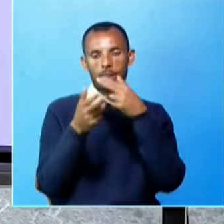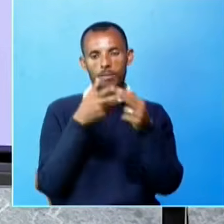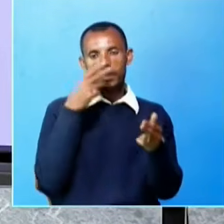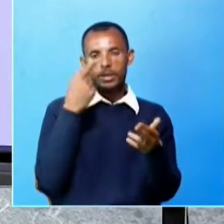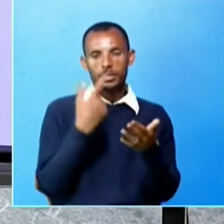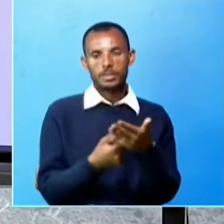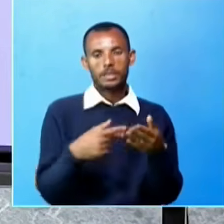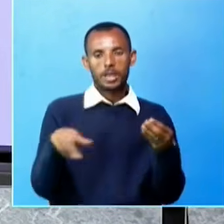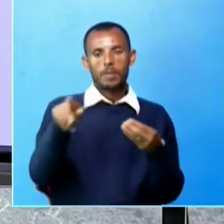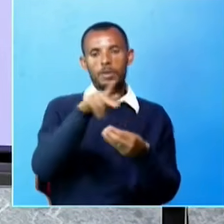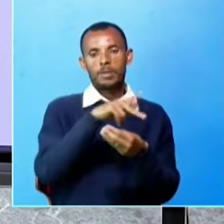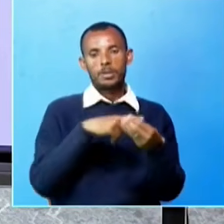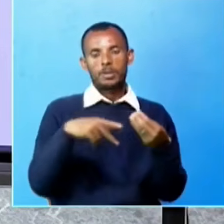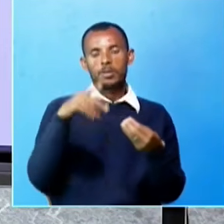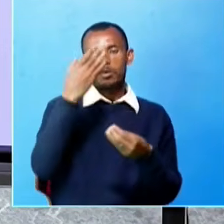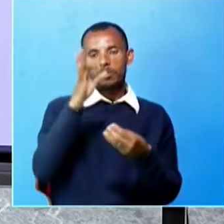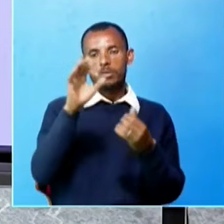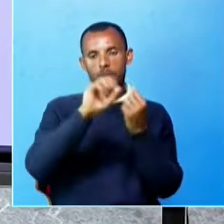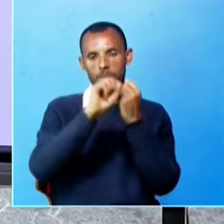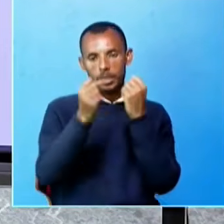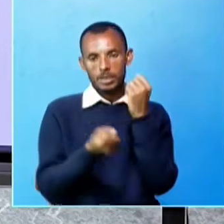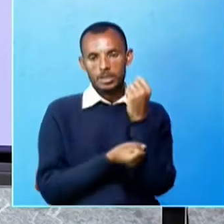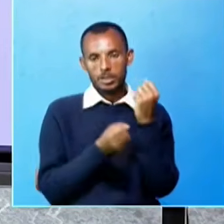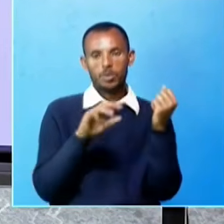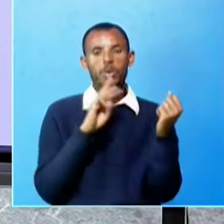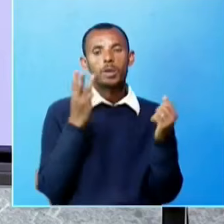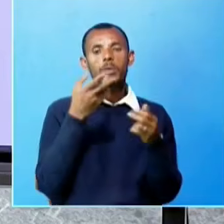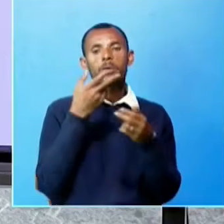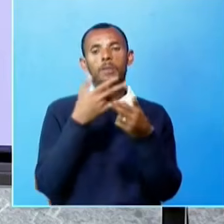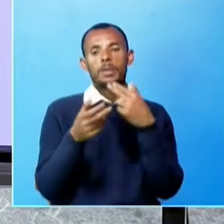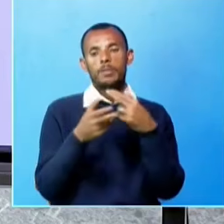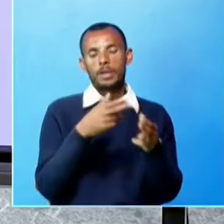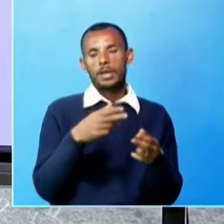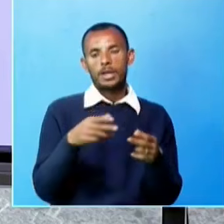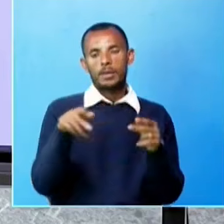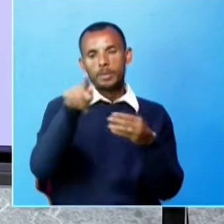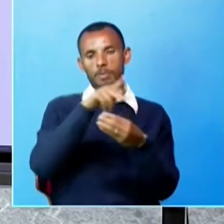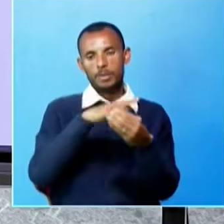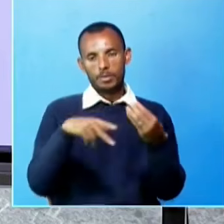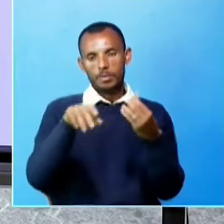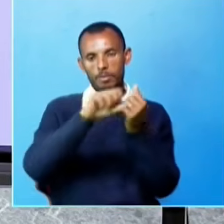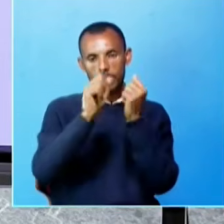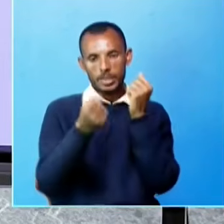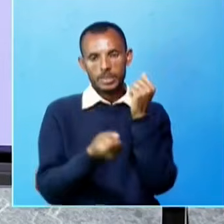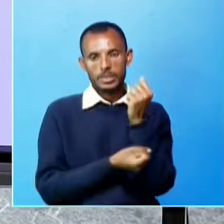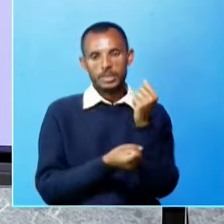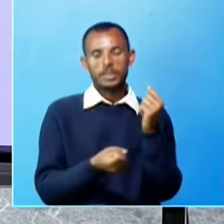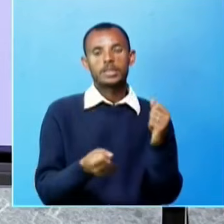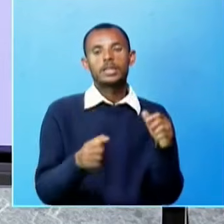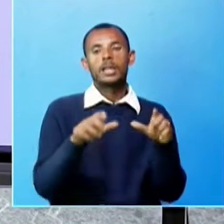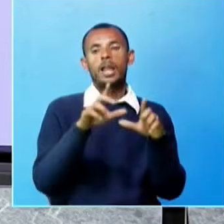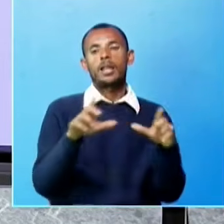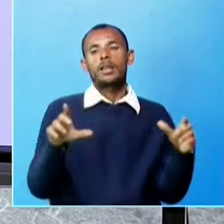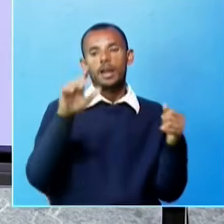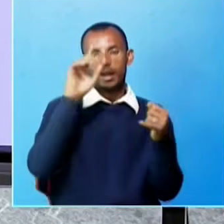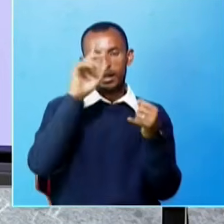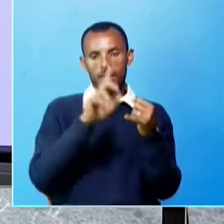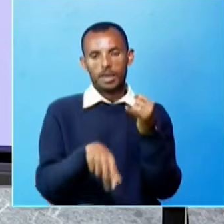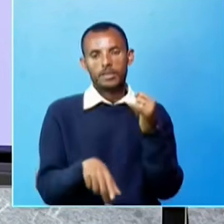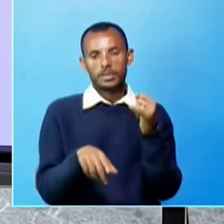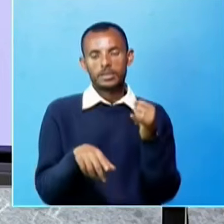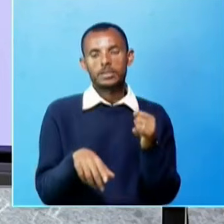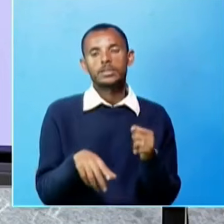a perimeter of the base. We multiply this perimeter by the lateral edge.